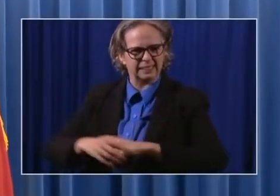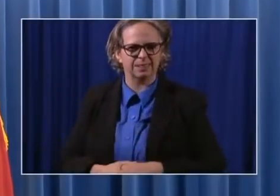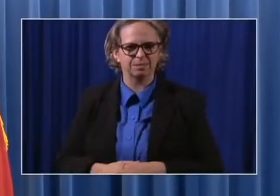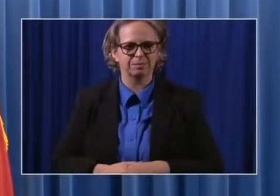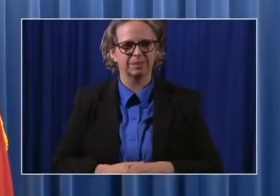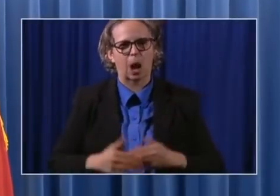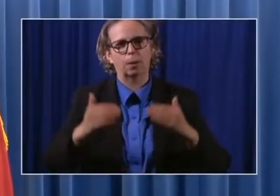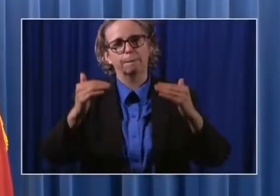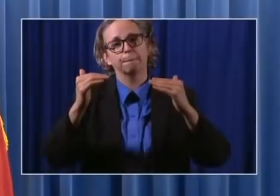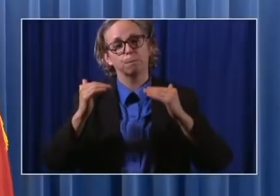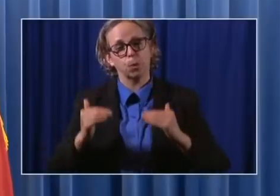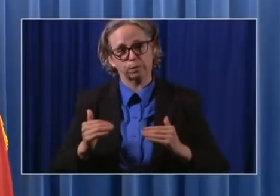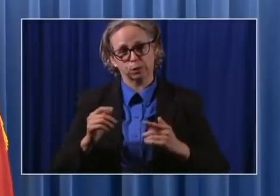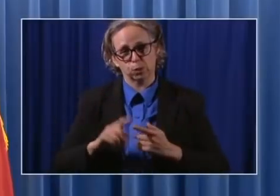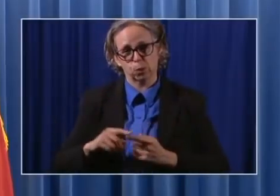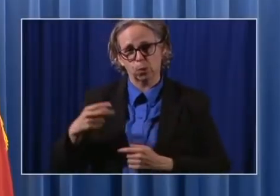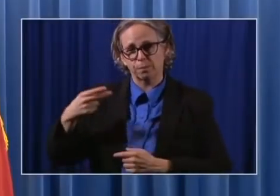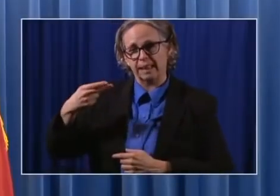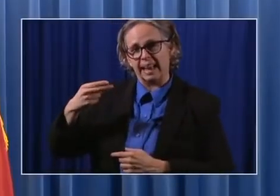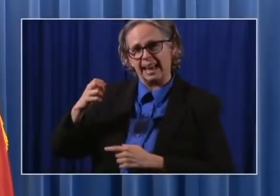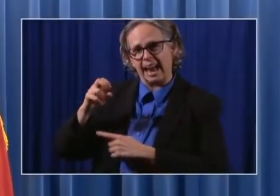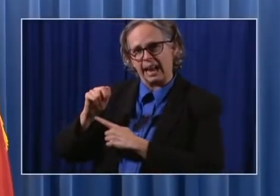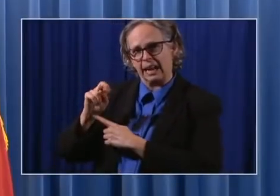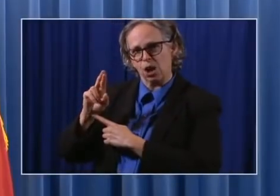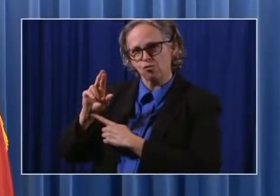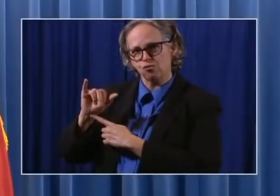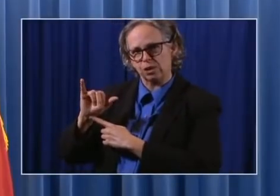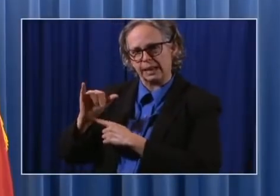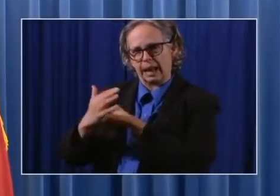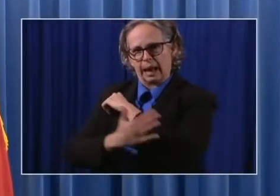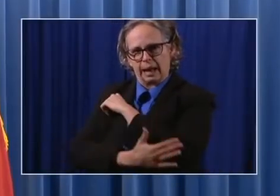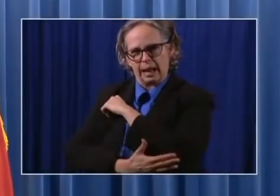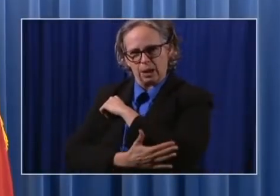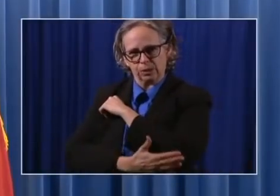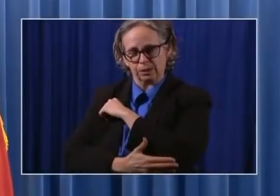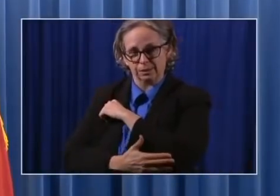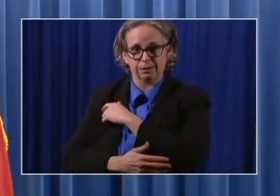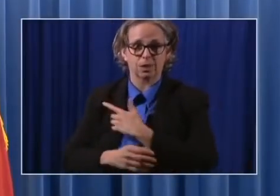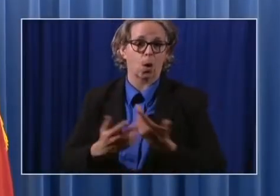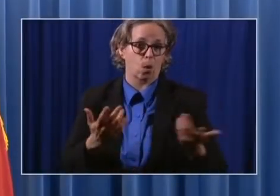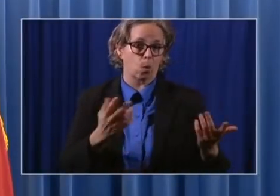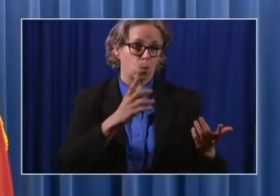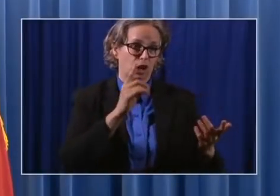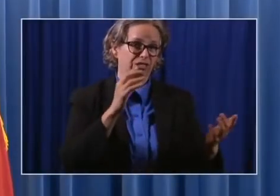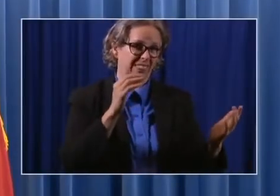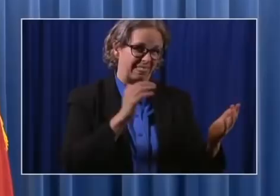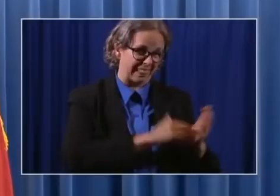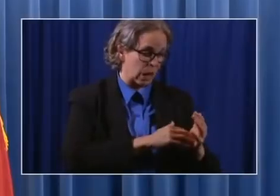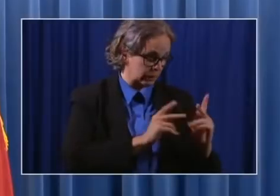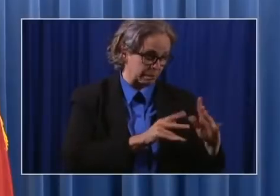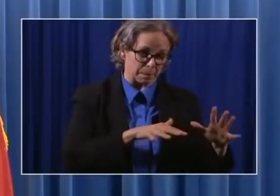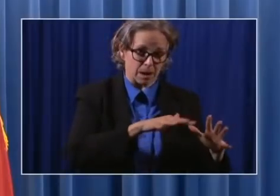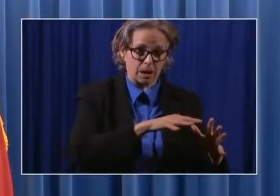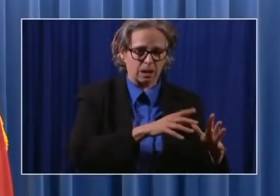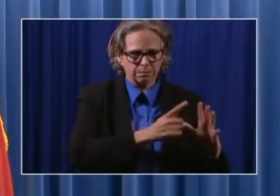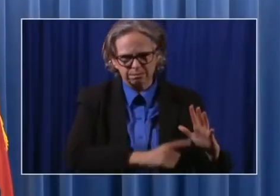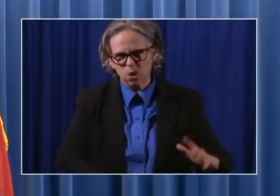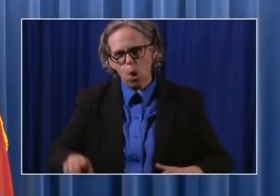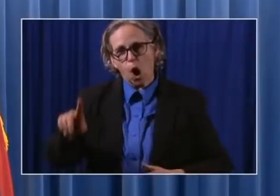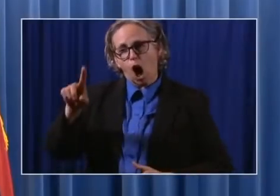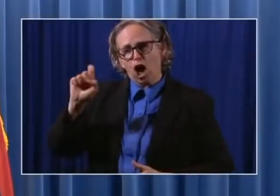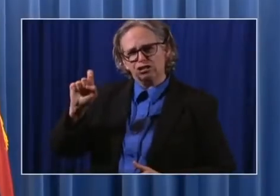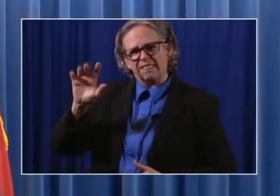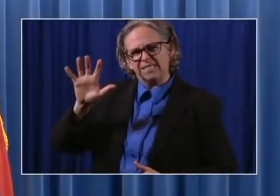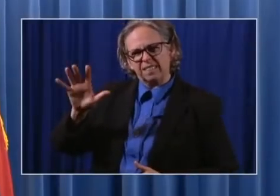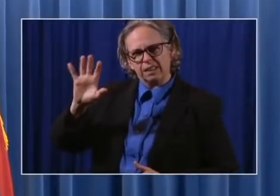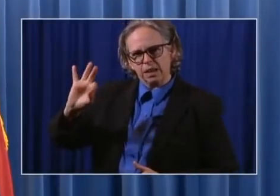Henry County is at 159 cases per 100,000 residents in the last 2 weeks.